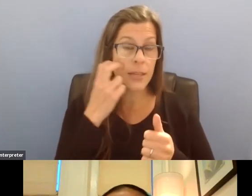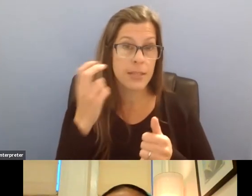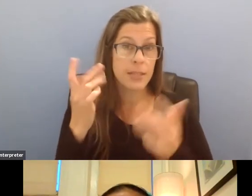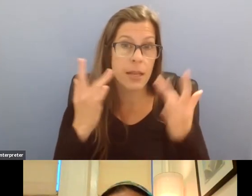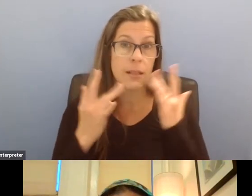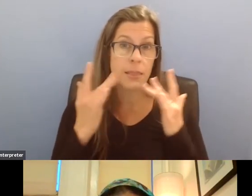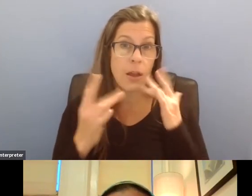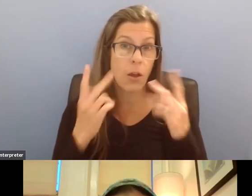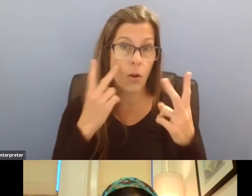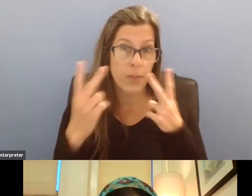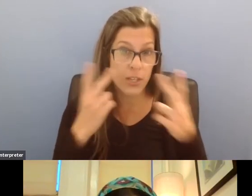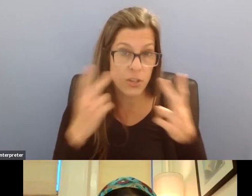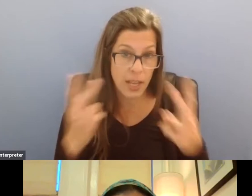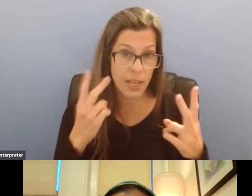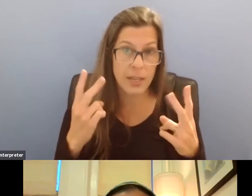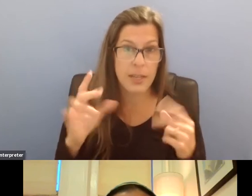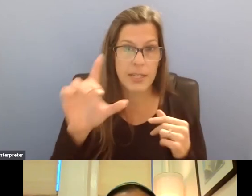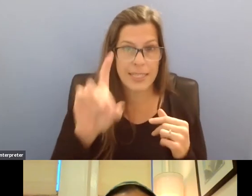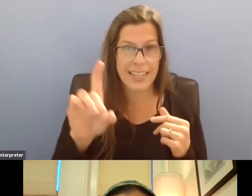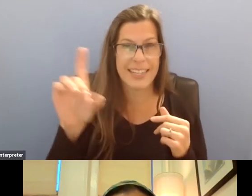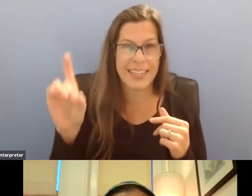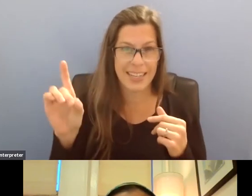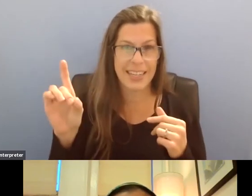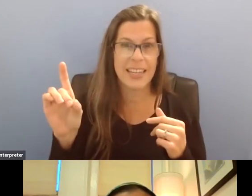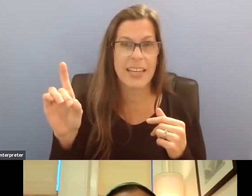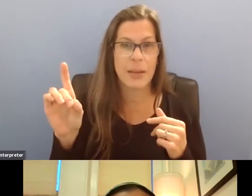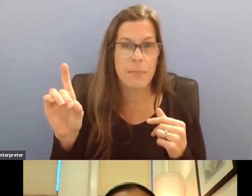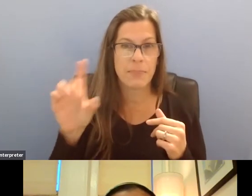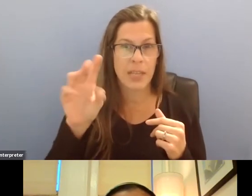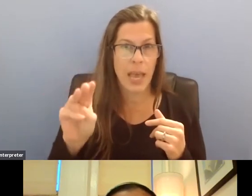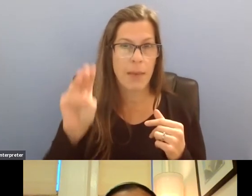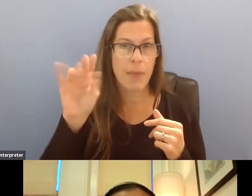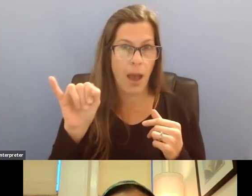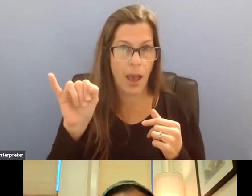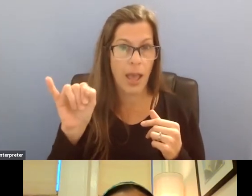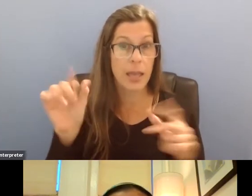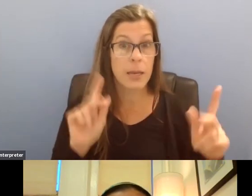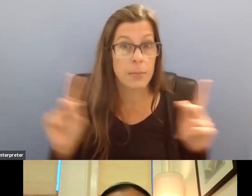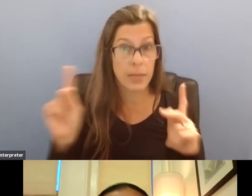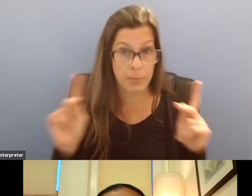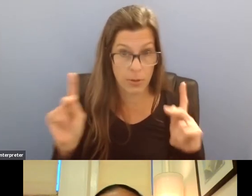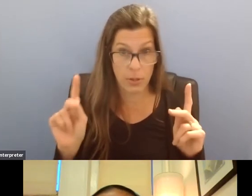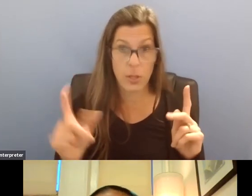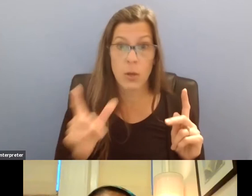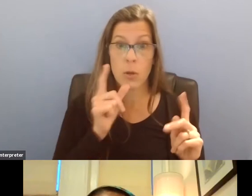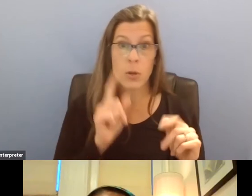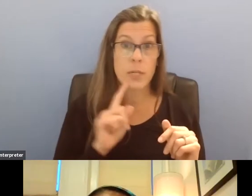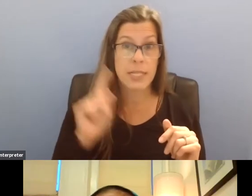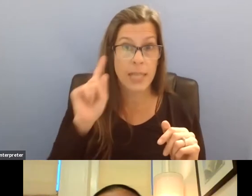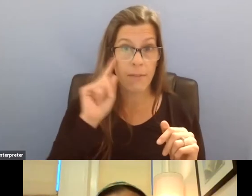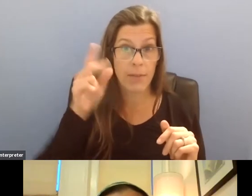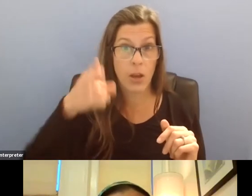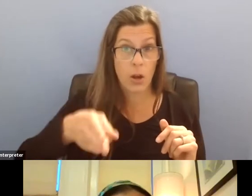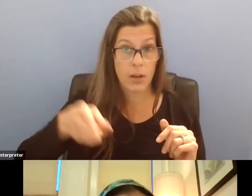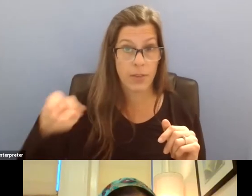intellectual or developmental disabilities, mental illness, and those who are neurodivergent, deaf or hard of hearing,